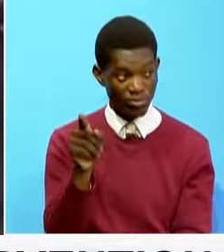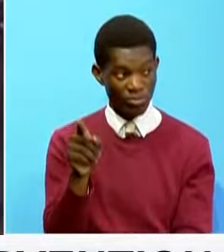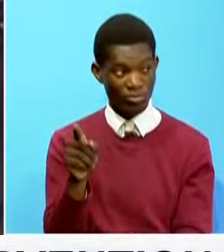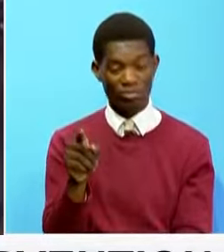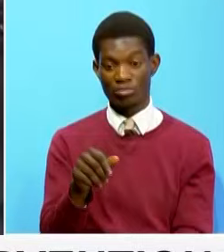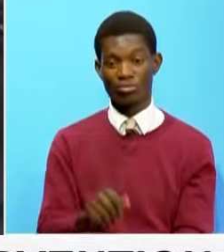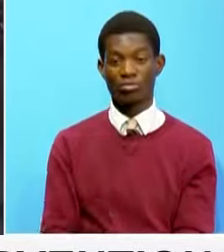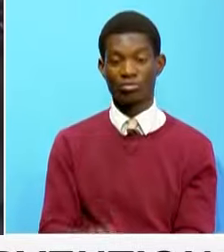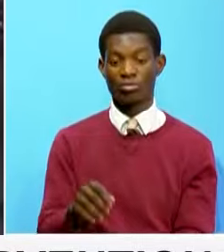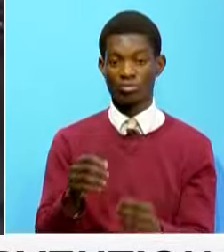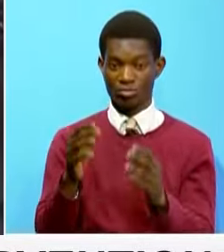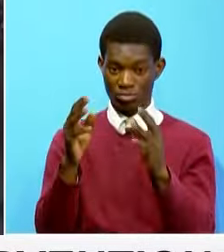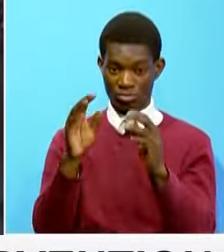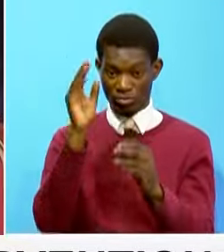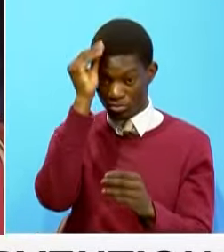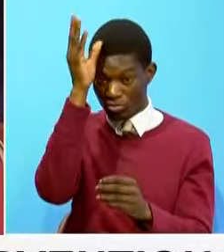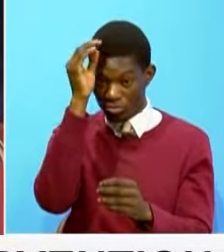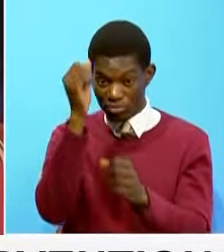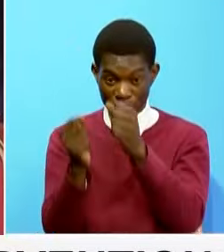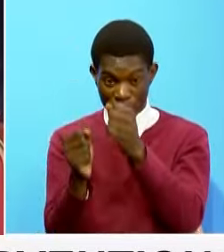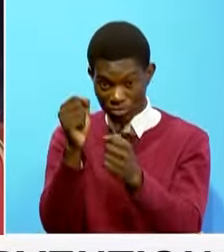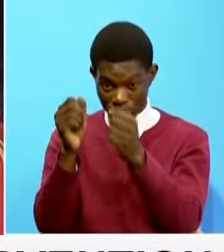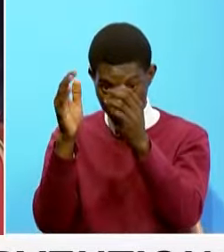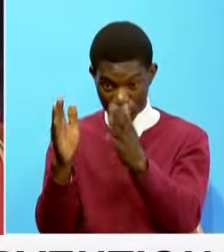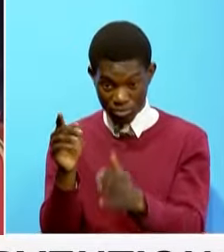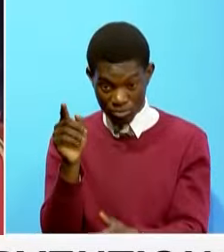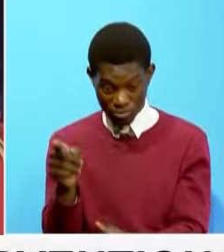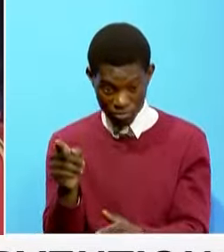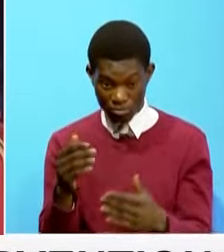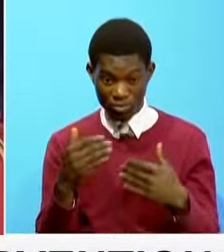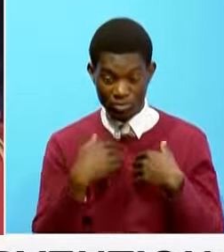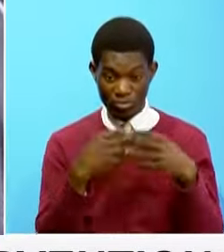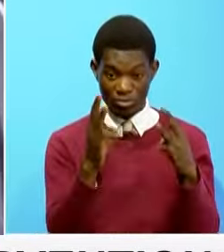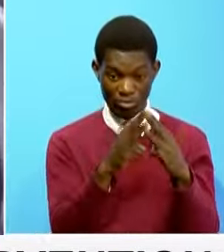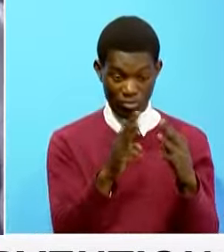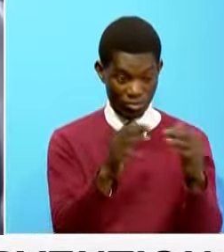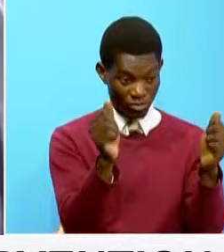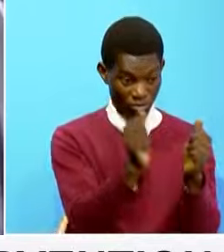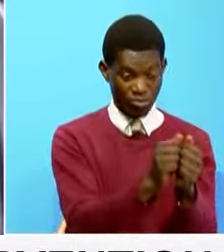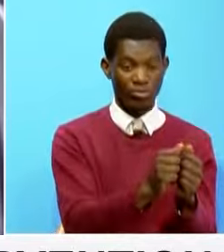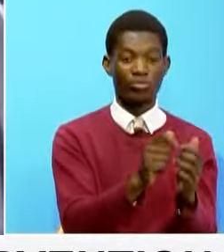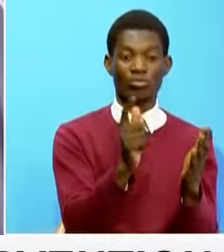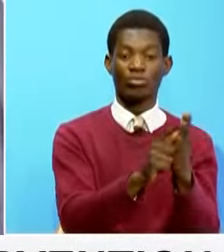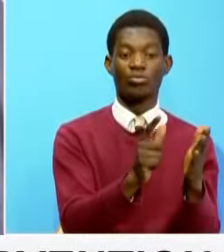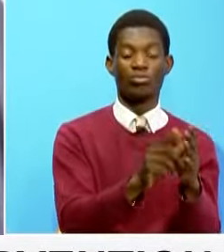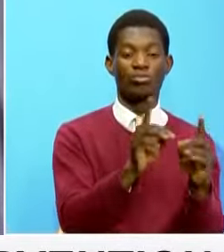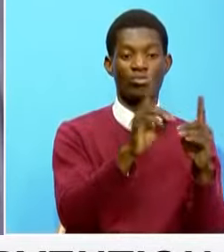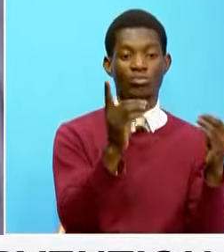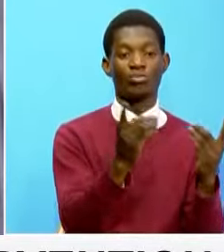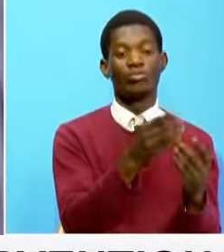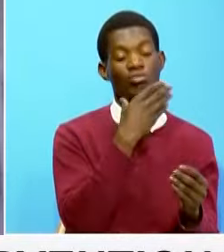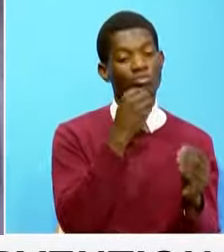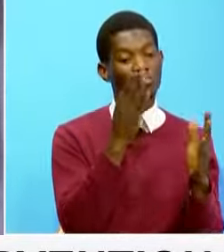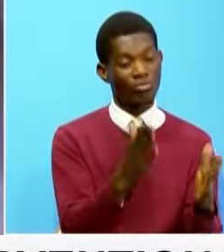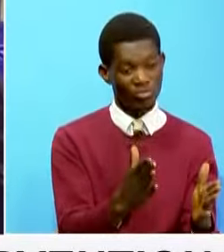drivers gathered for a meeting with the Lusaka District Commissioner. The drivers, who predominantly use platforms such as Yango,